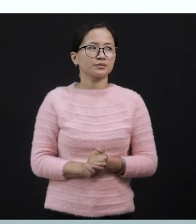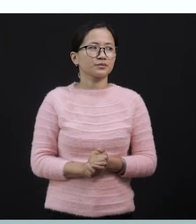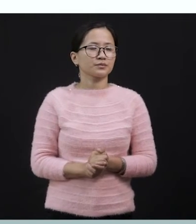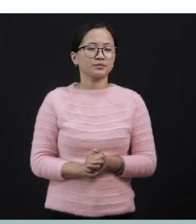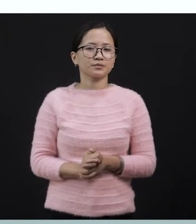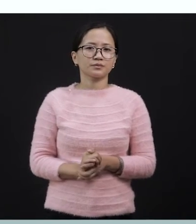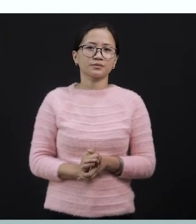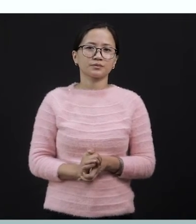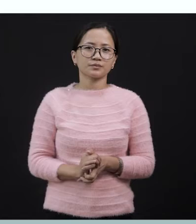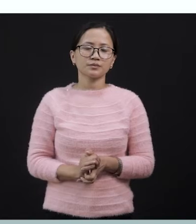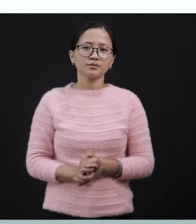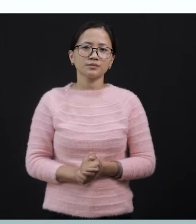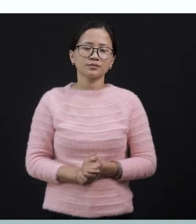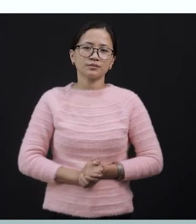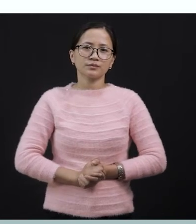0.03%.